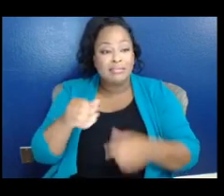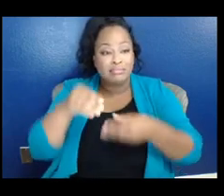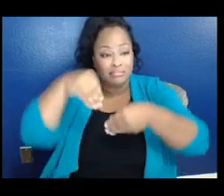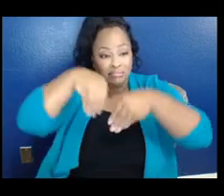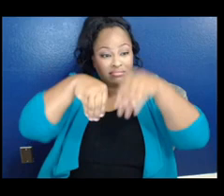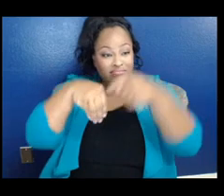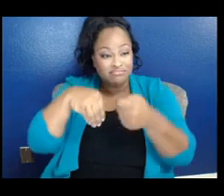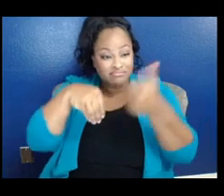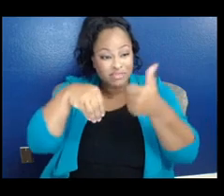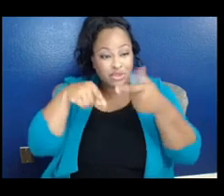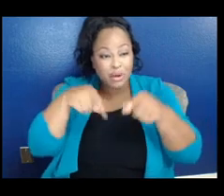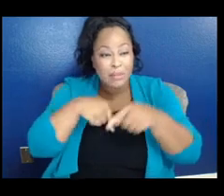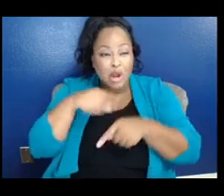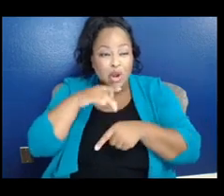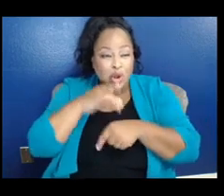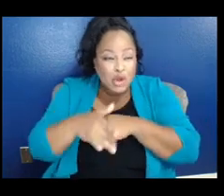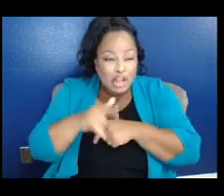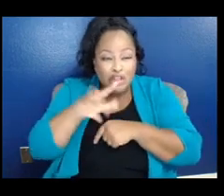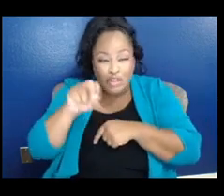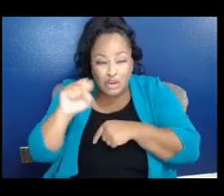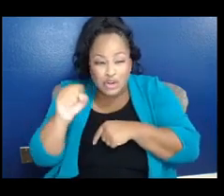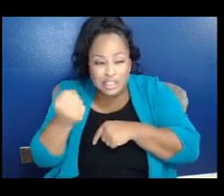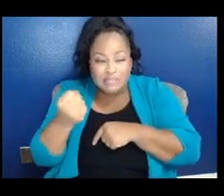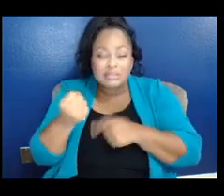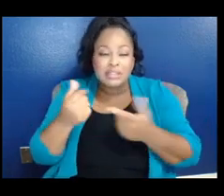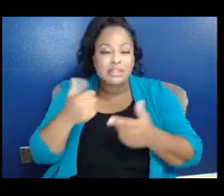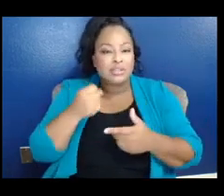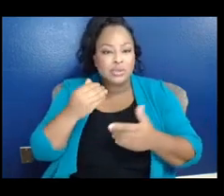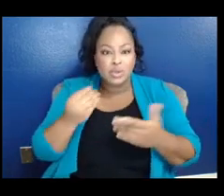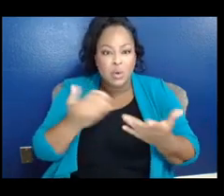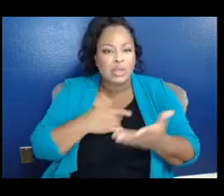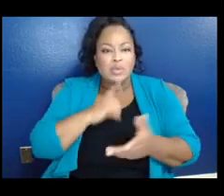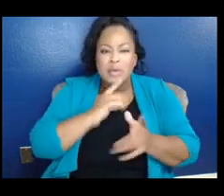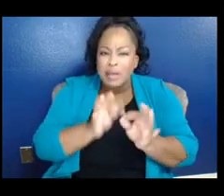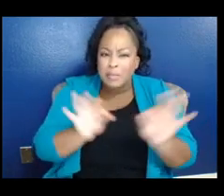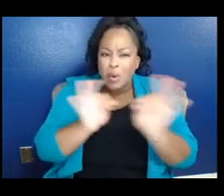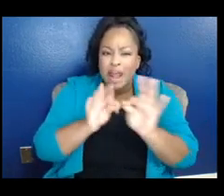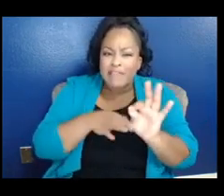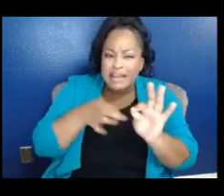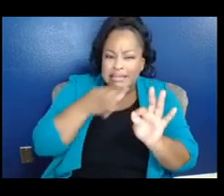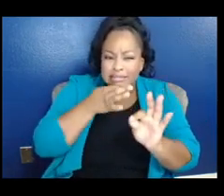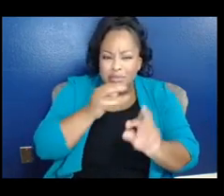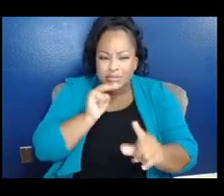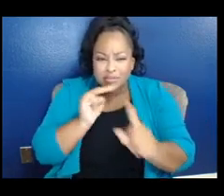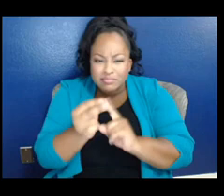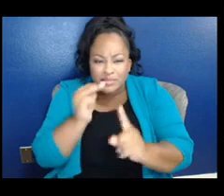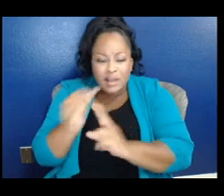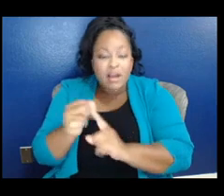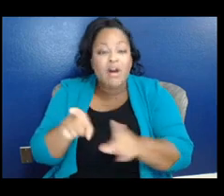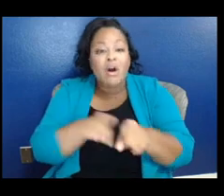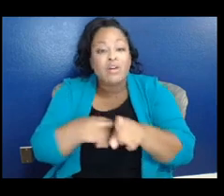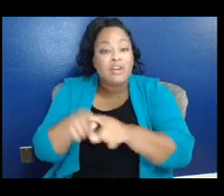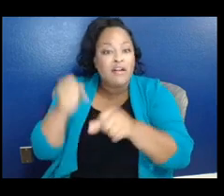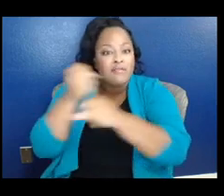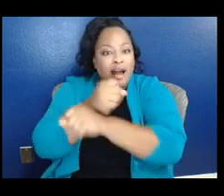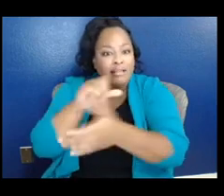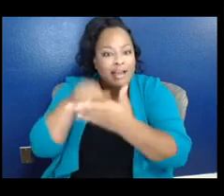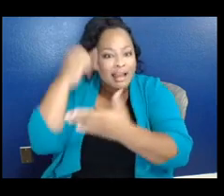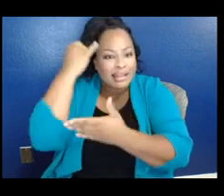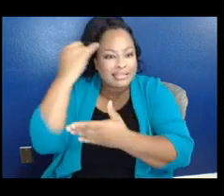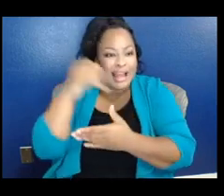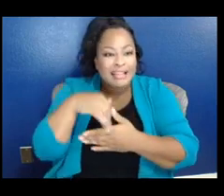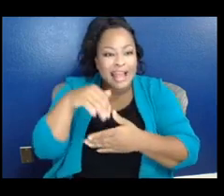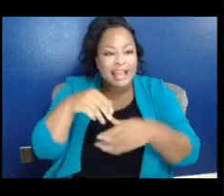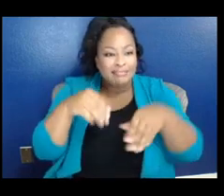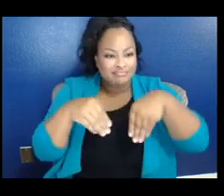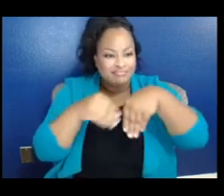30s. So I know that it's really important to get the expert perspective and continue to fight the idea that